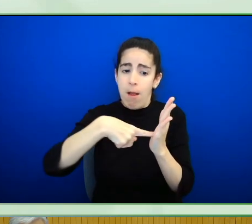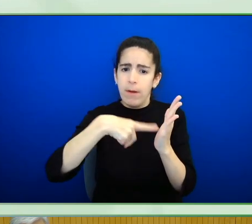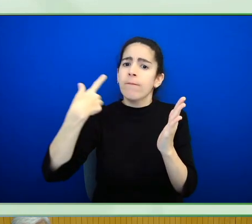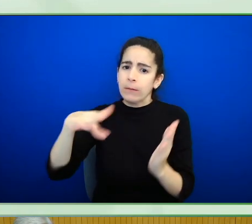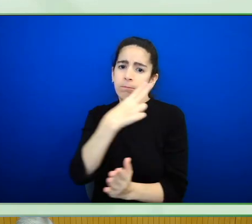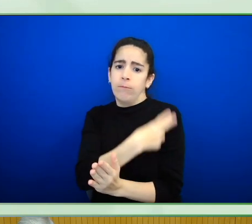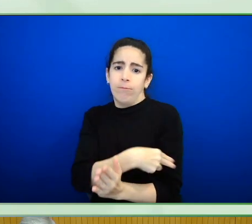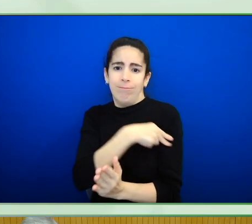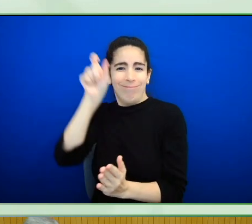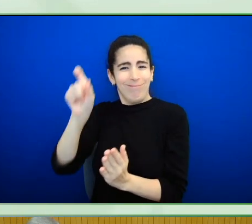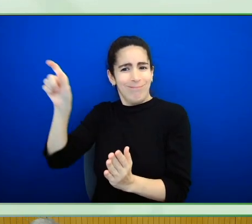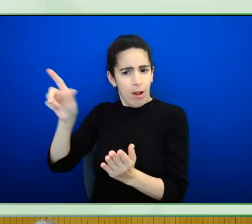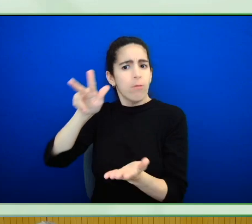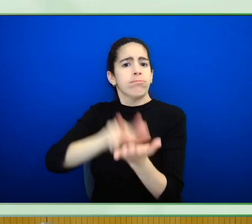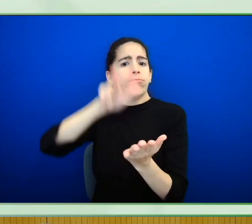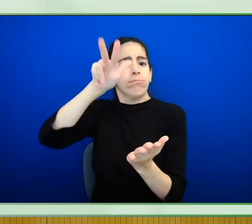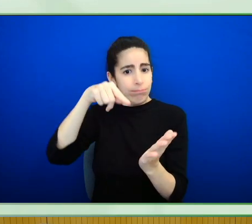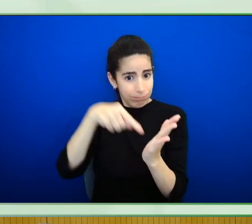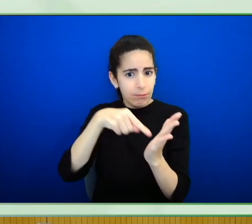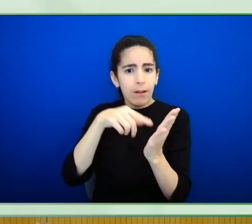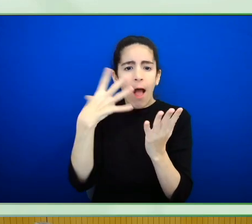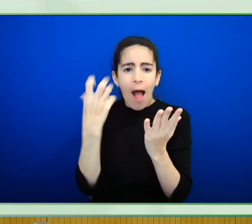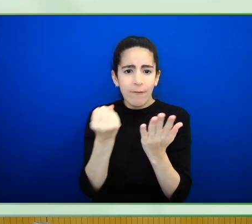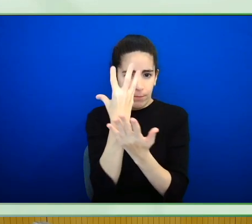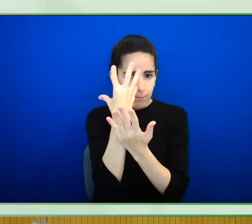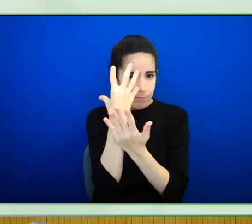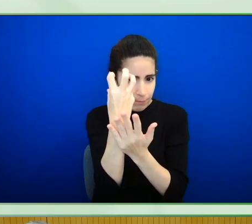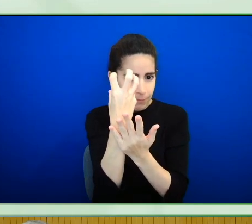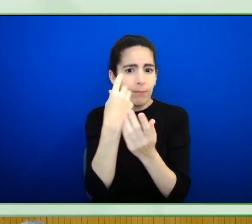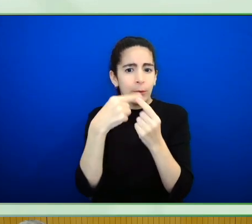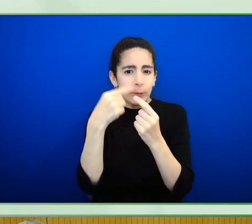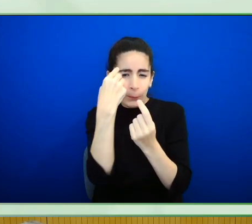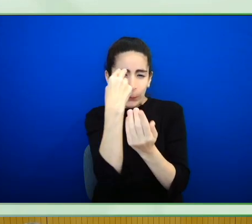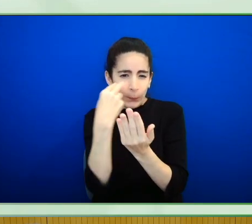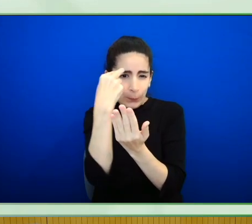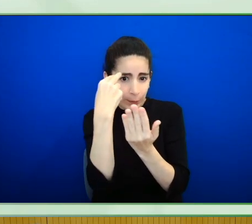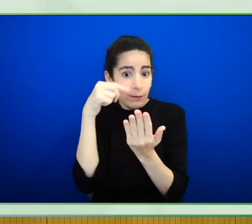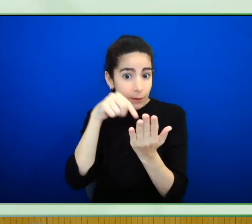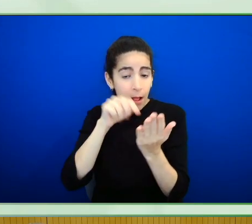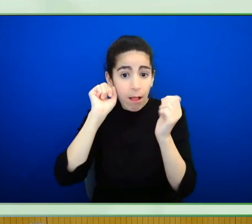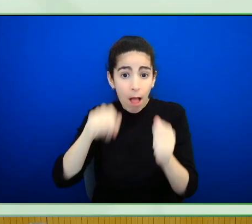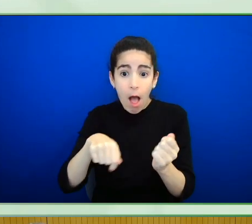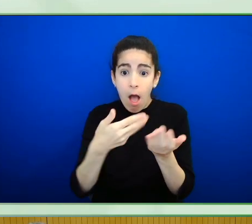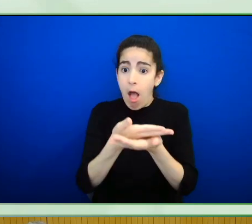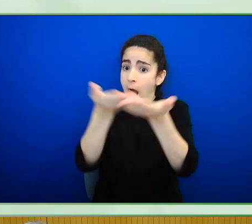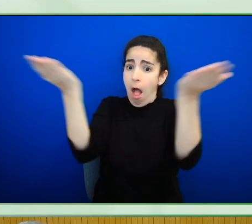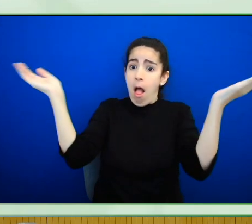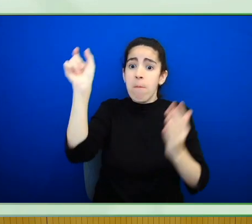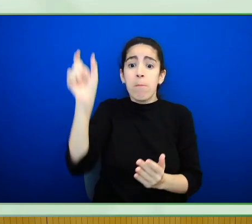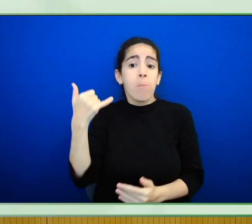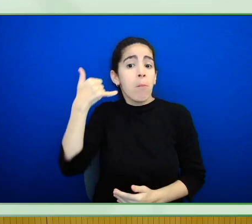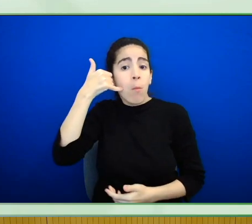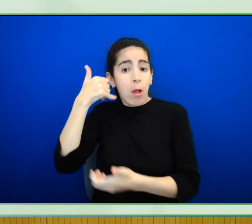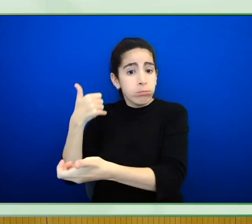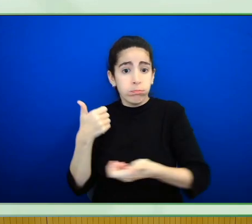adult who can operate a smartphone. That means people like community health workers, volunteers, and teachers can successfully